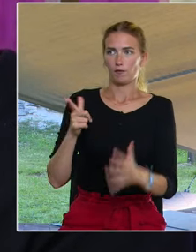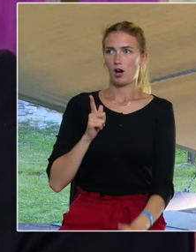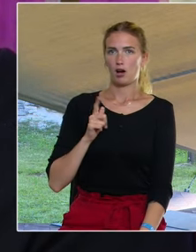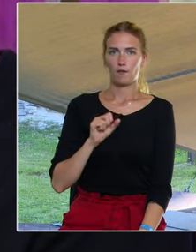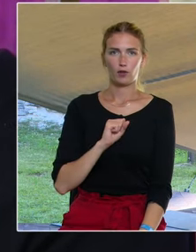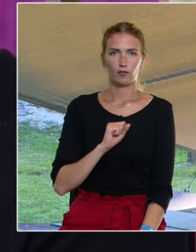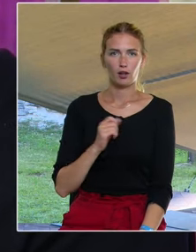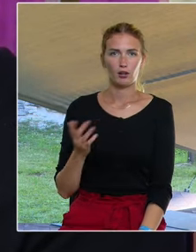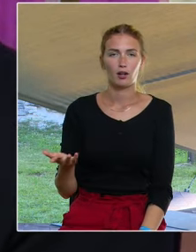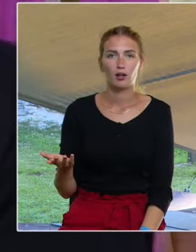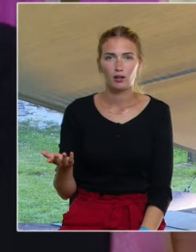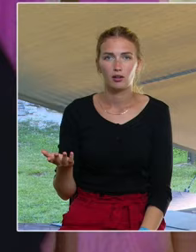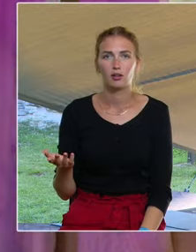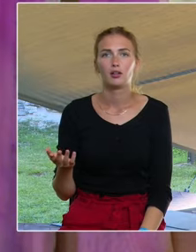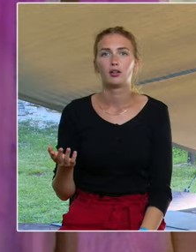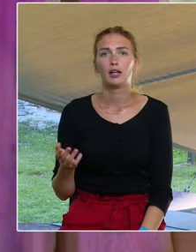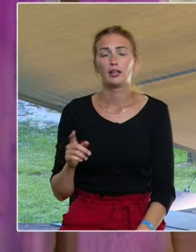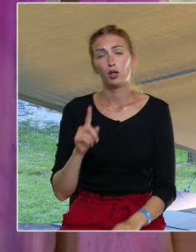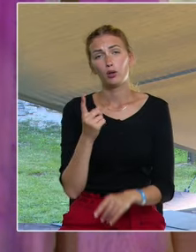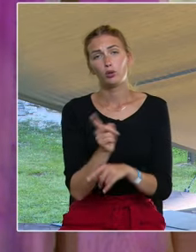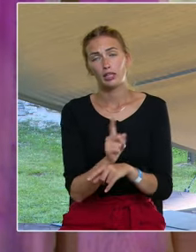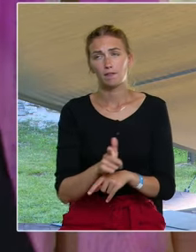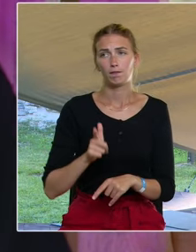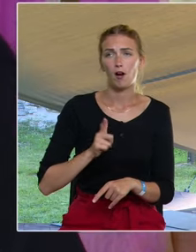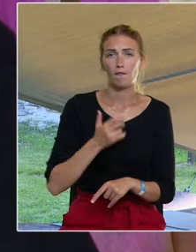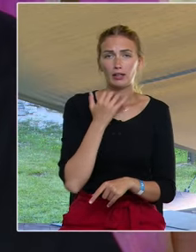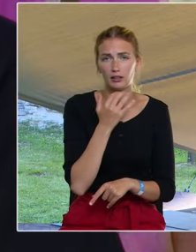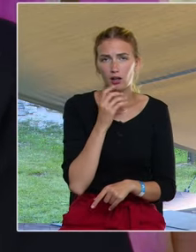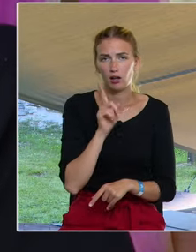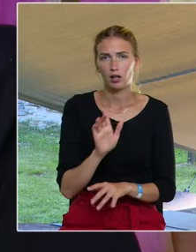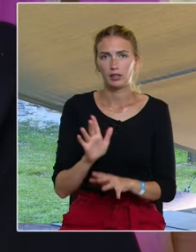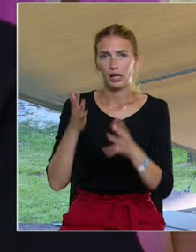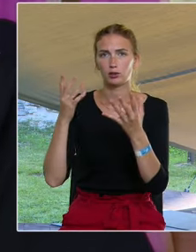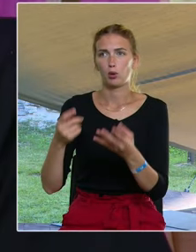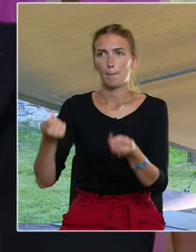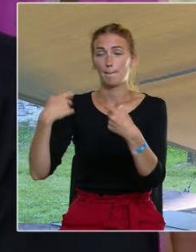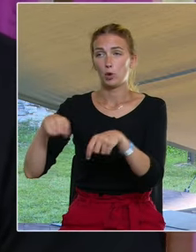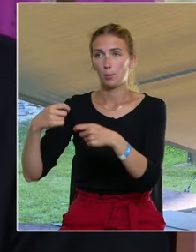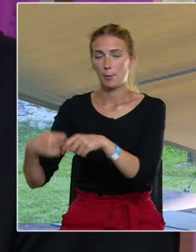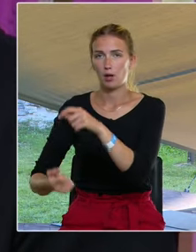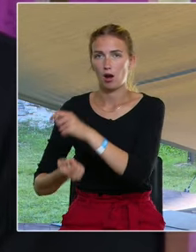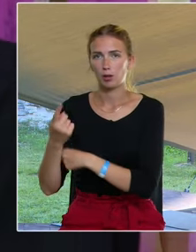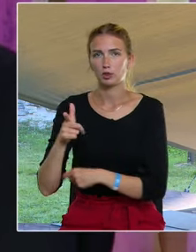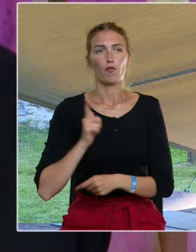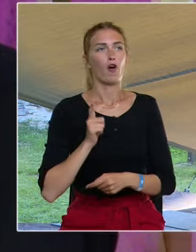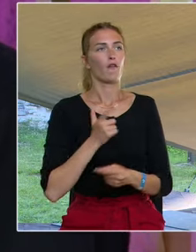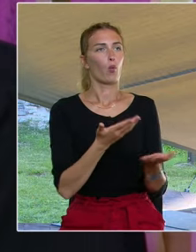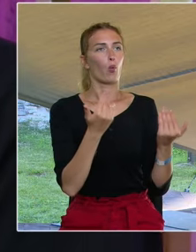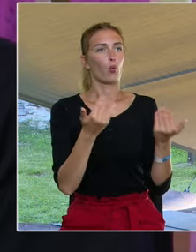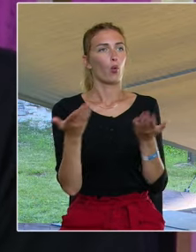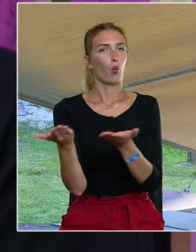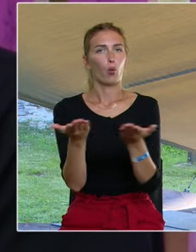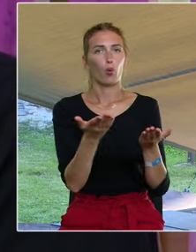So we don't want anyone looking after, but then, and because we're in charge, this is our space, and then we don't want the trad art world, we don't want